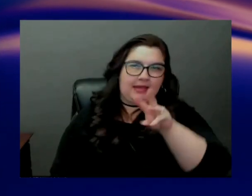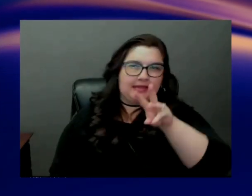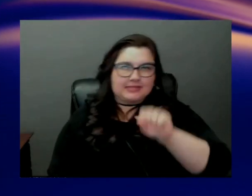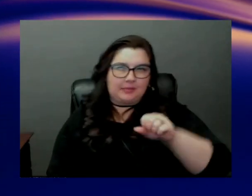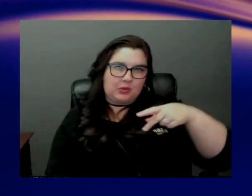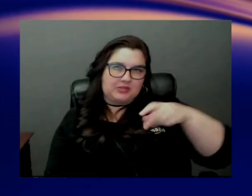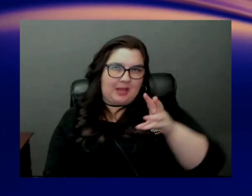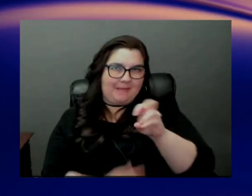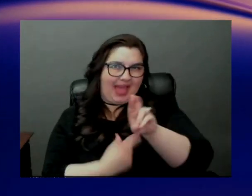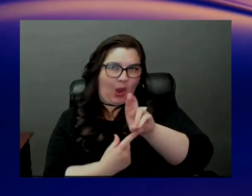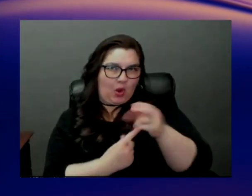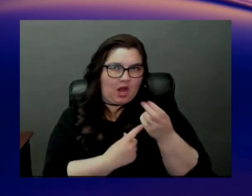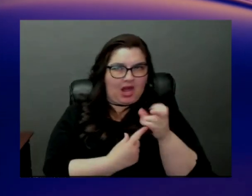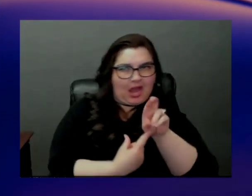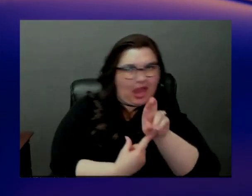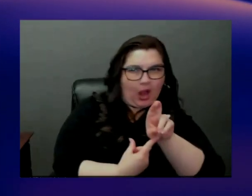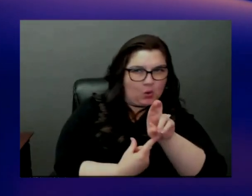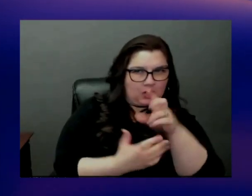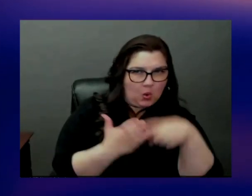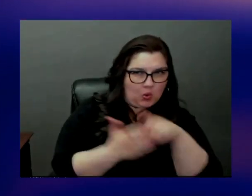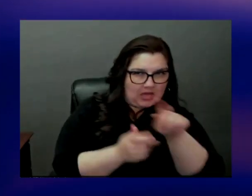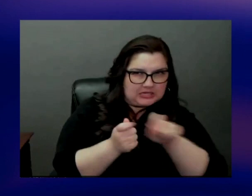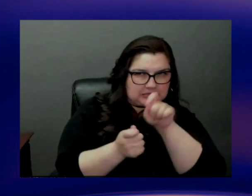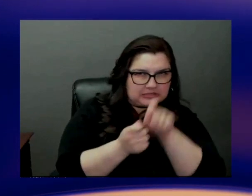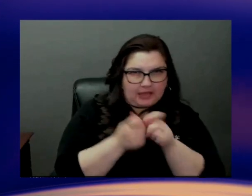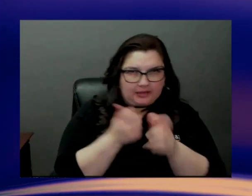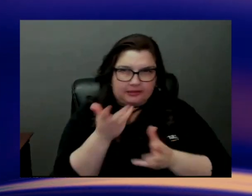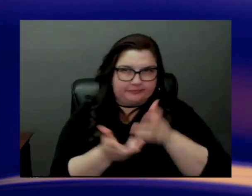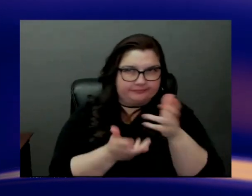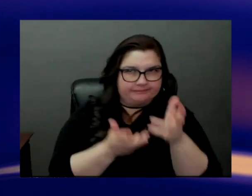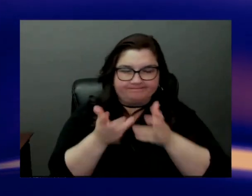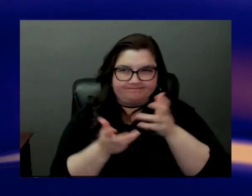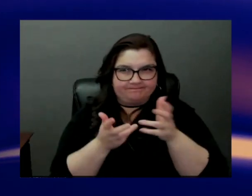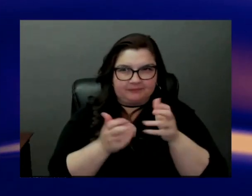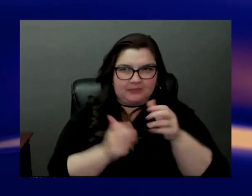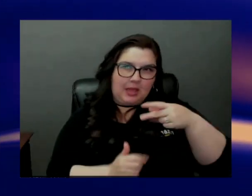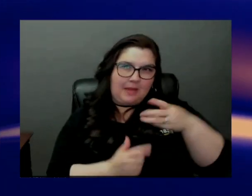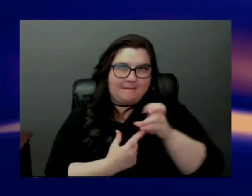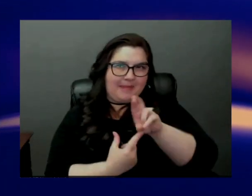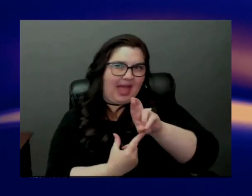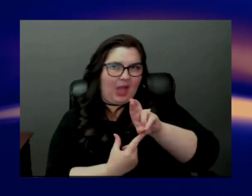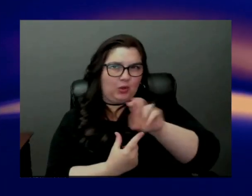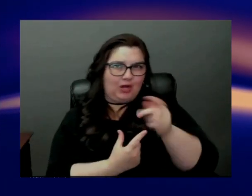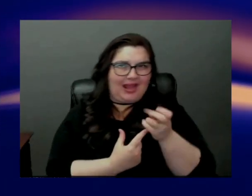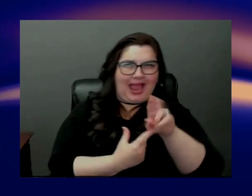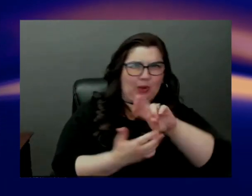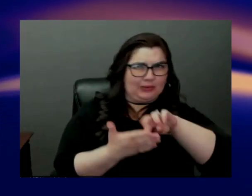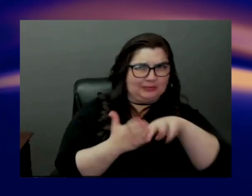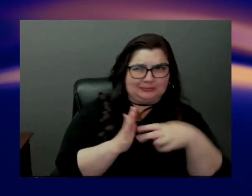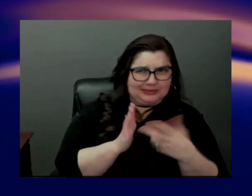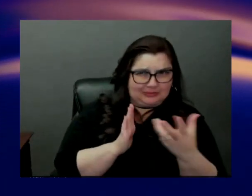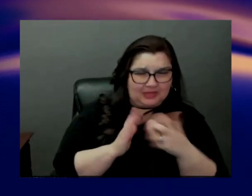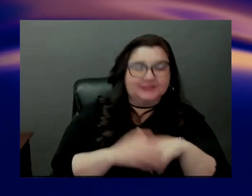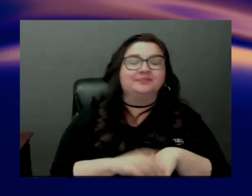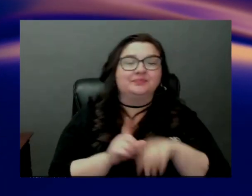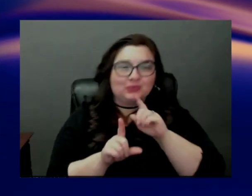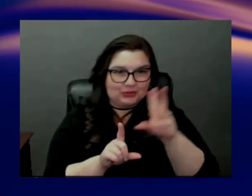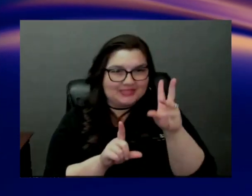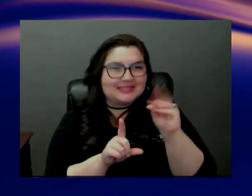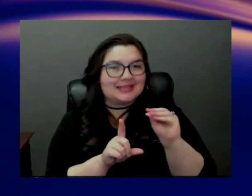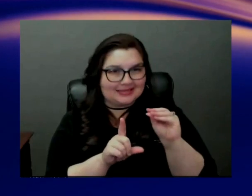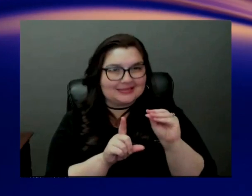like what exactly does Power Hour mean for somebody? So Power Hour is a 60-minute session that we